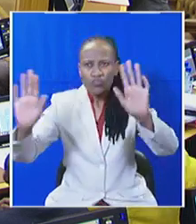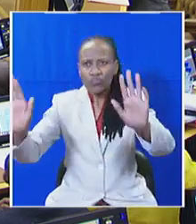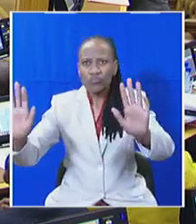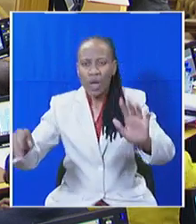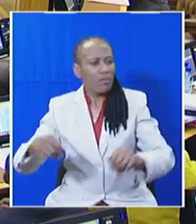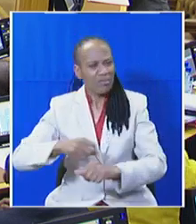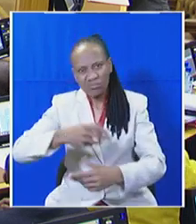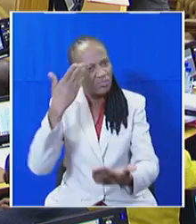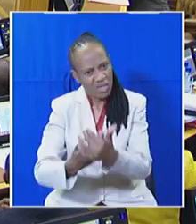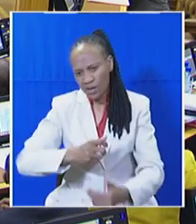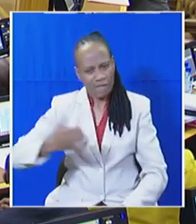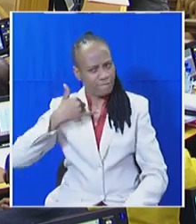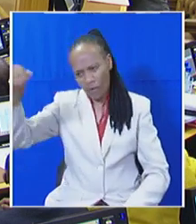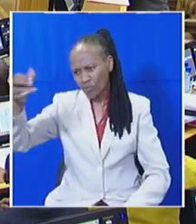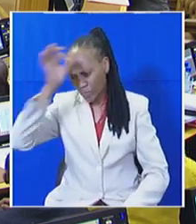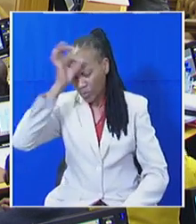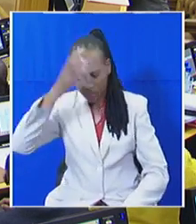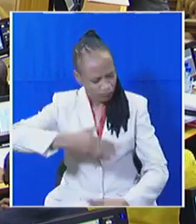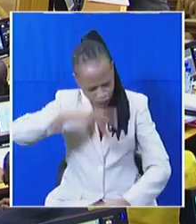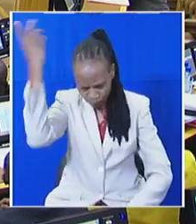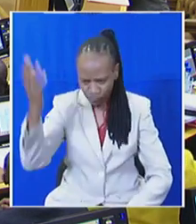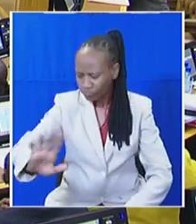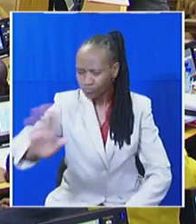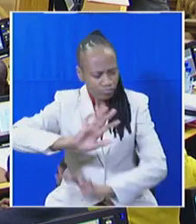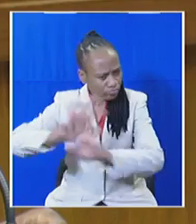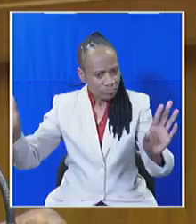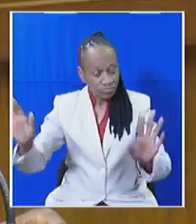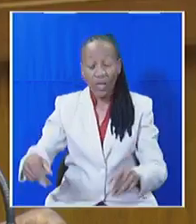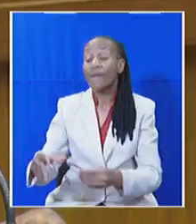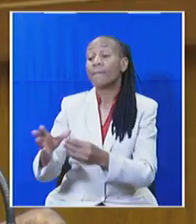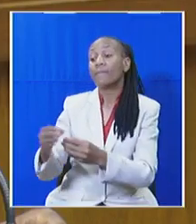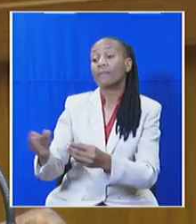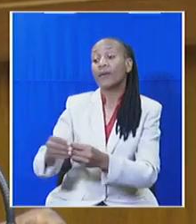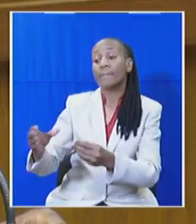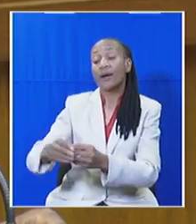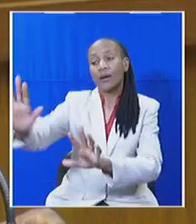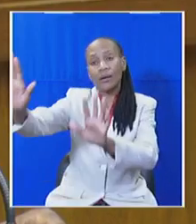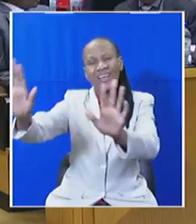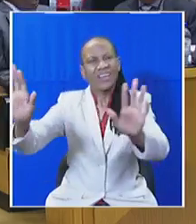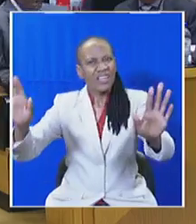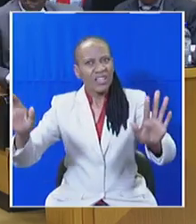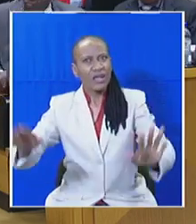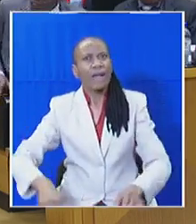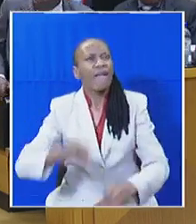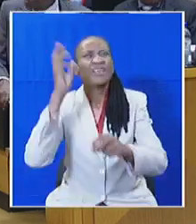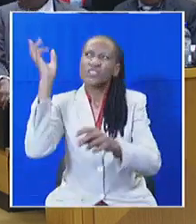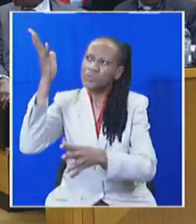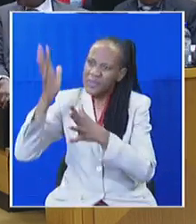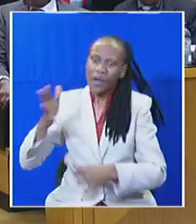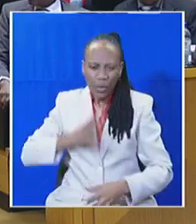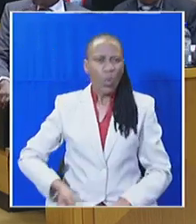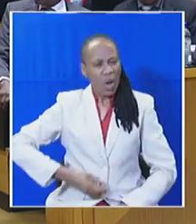police. This one is not. Honorable Kadi, you are not going to, you are not going